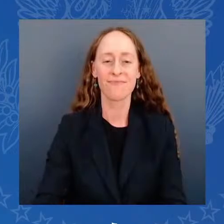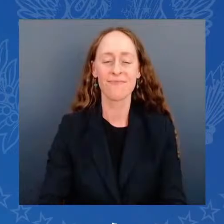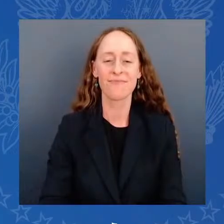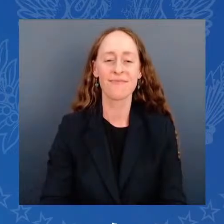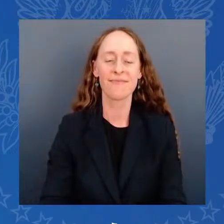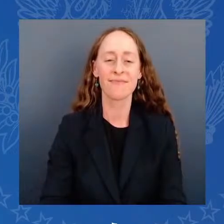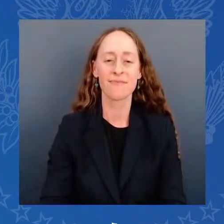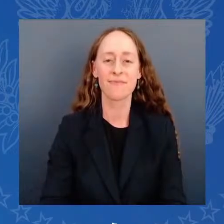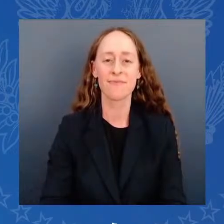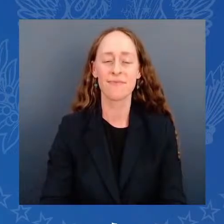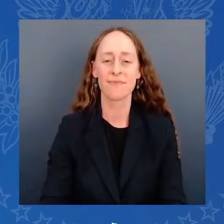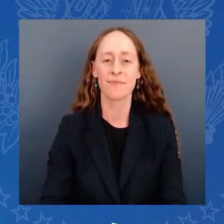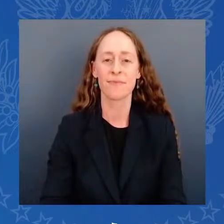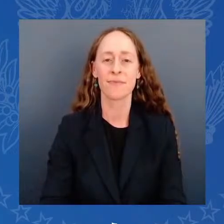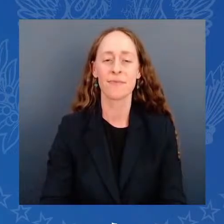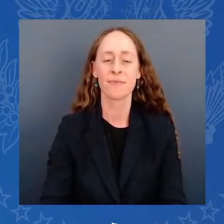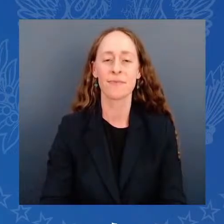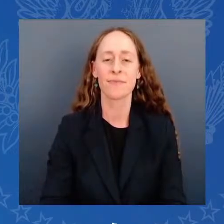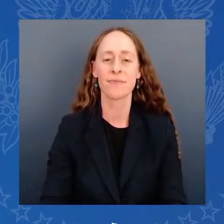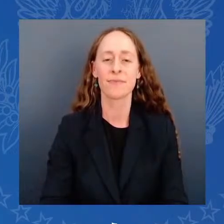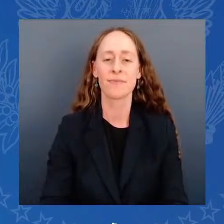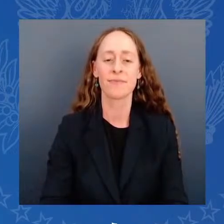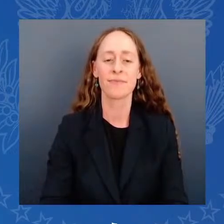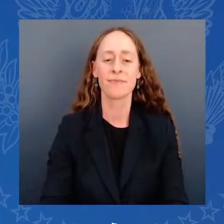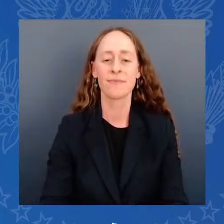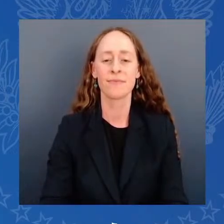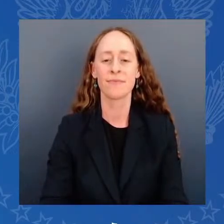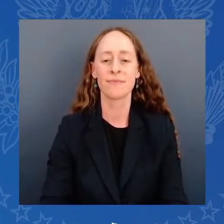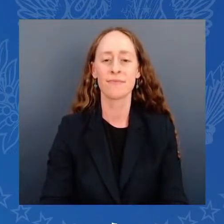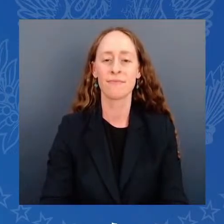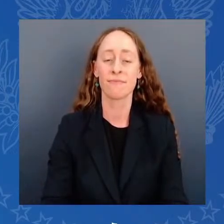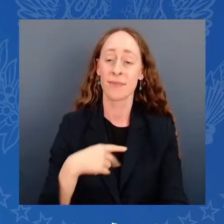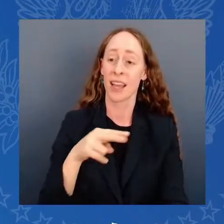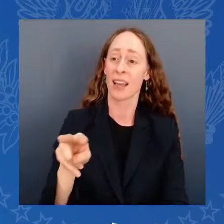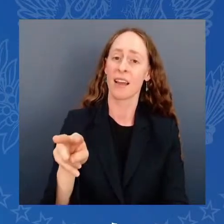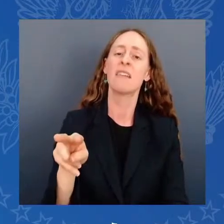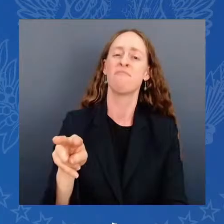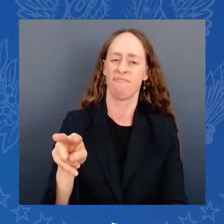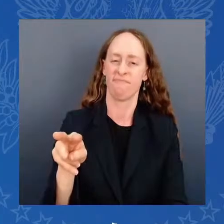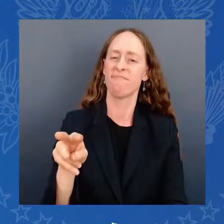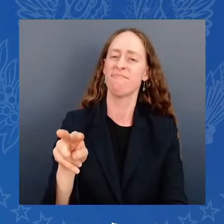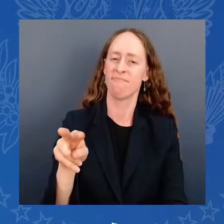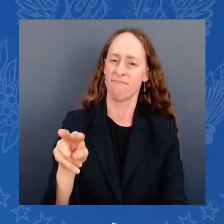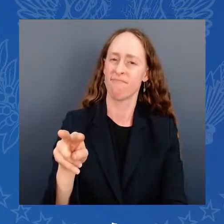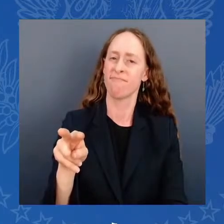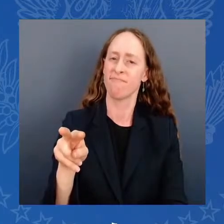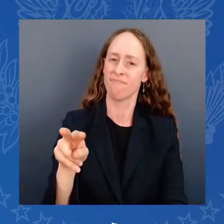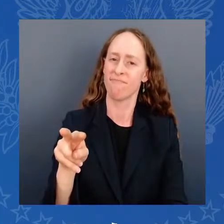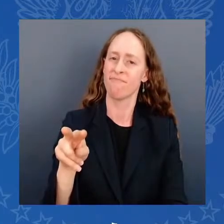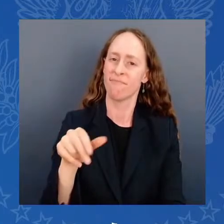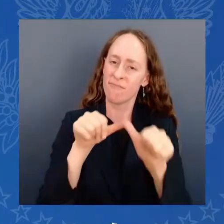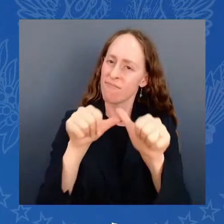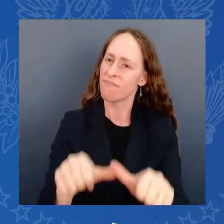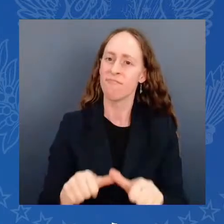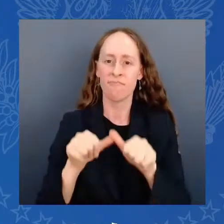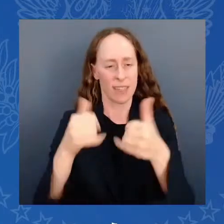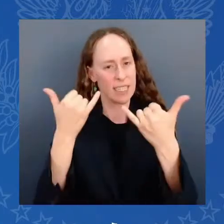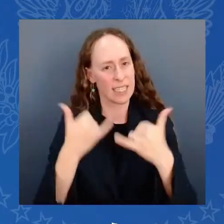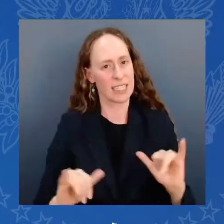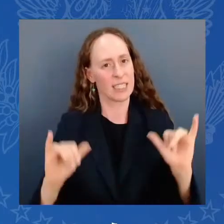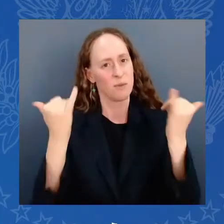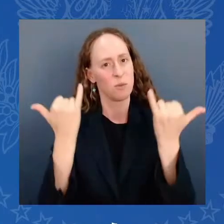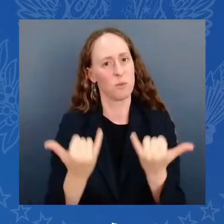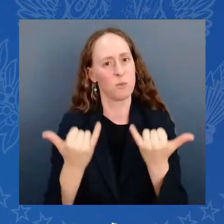I think that is a promise fulfilled in the life of the 46th President of the United